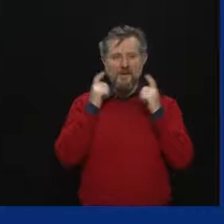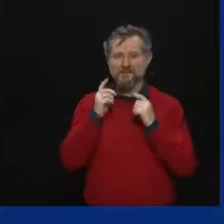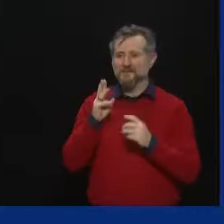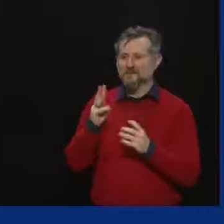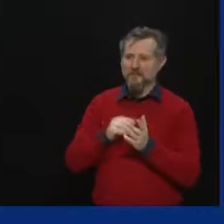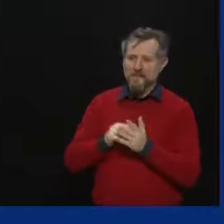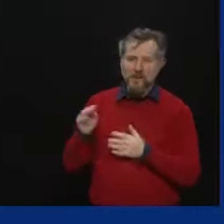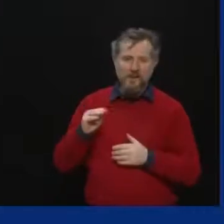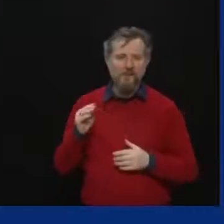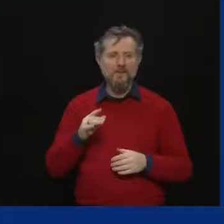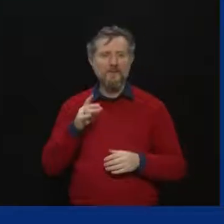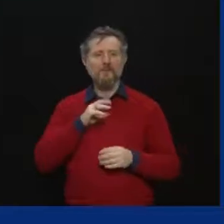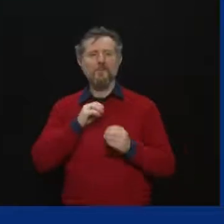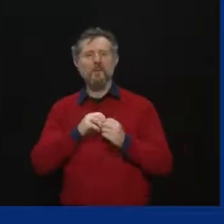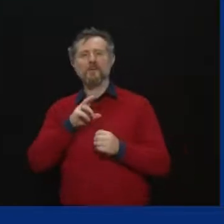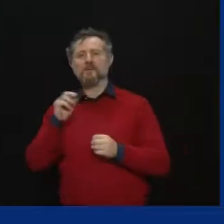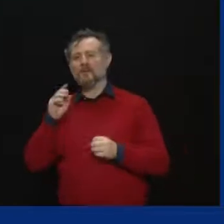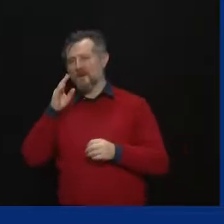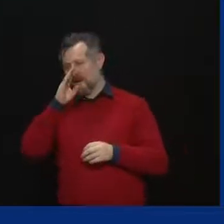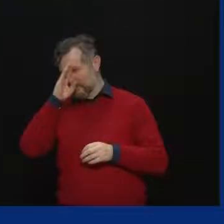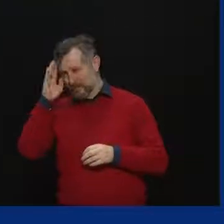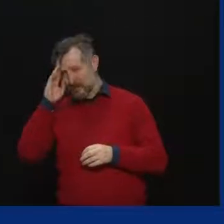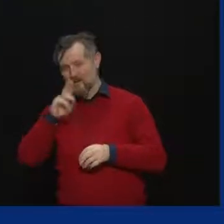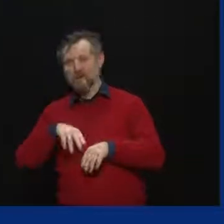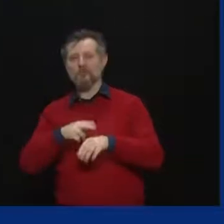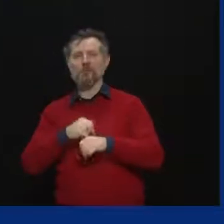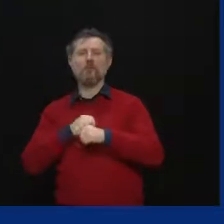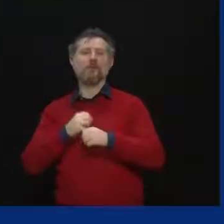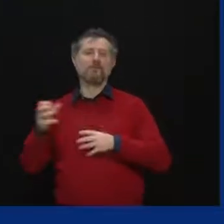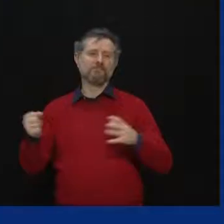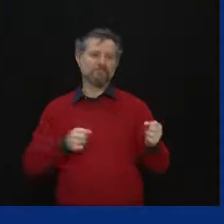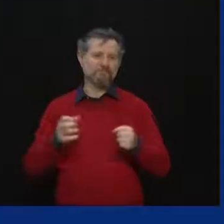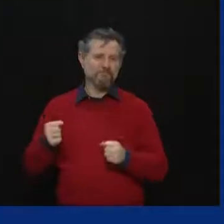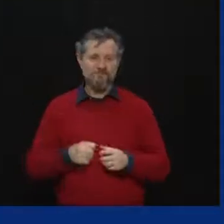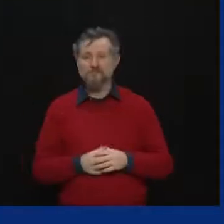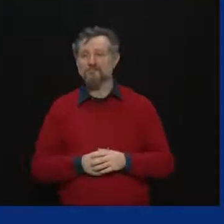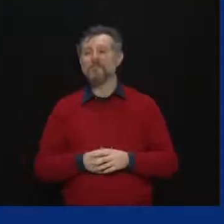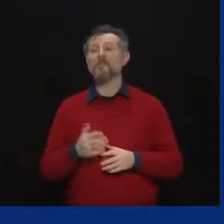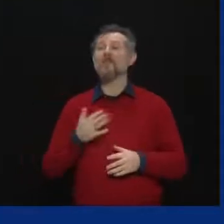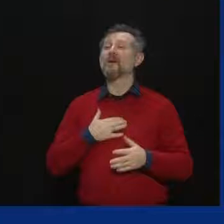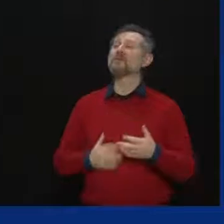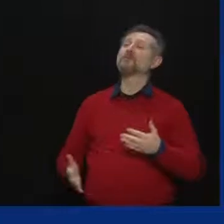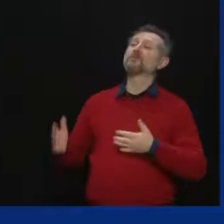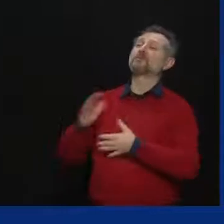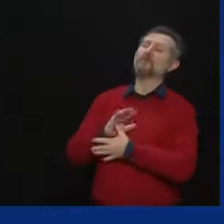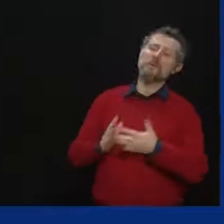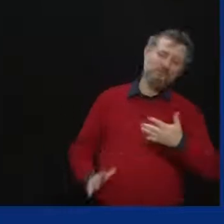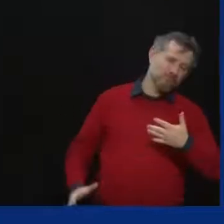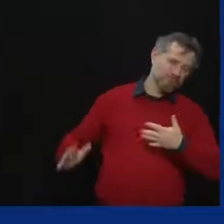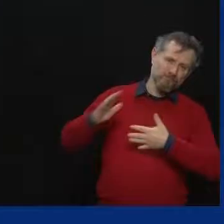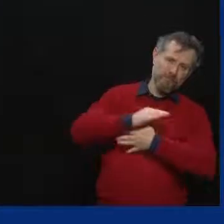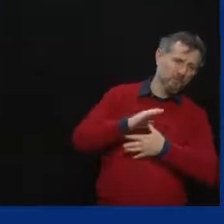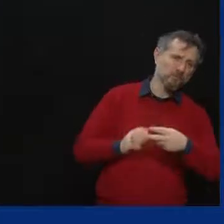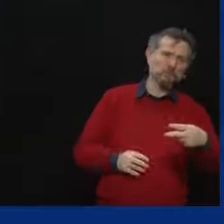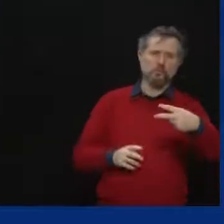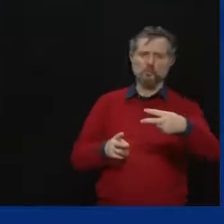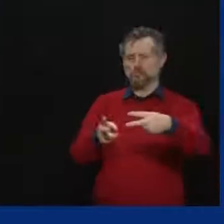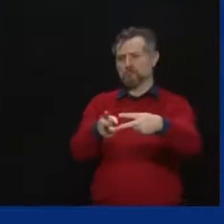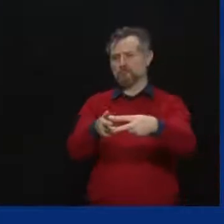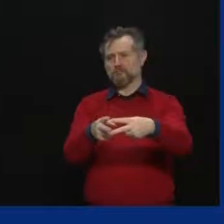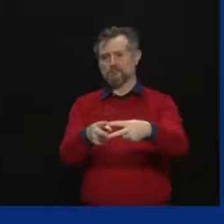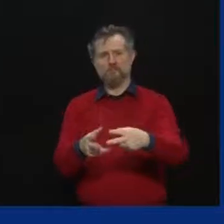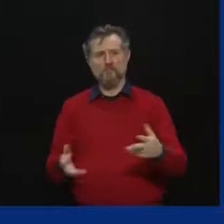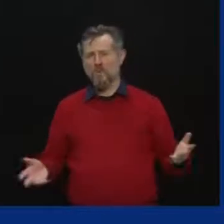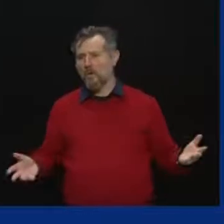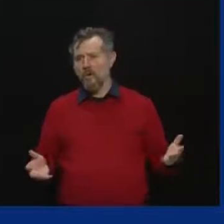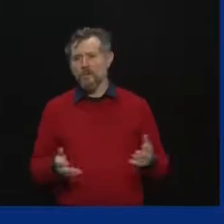help assist our National Guard. So, top priorities. Top priorities. I think we can repeat